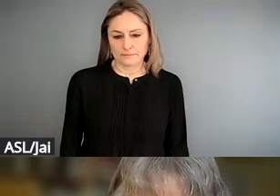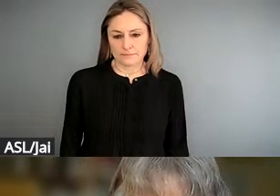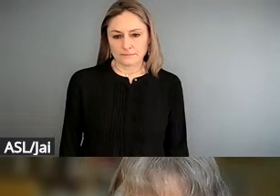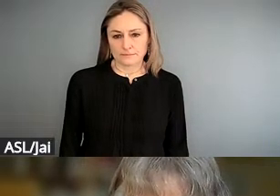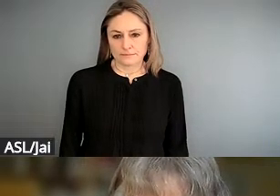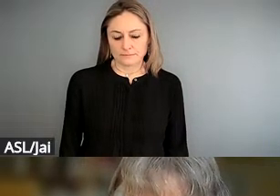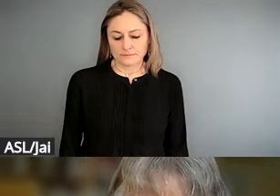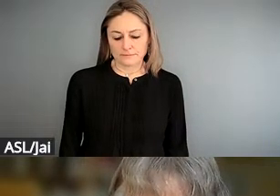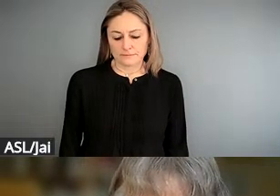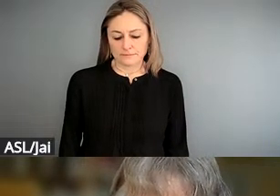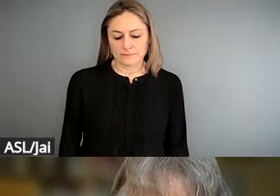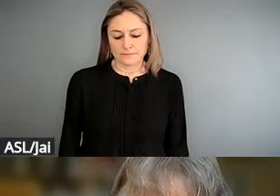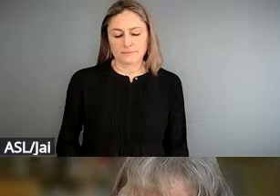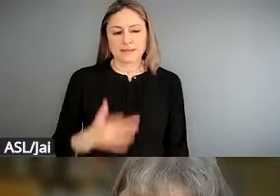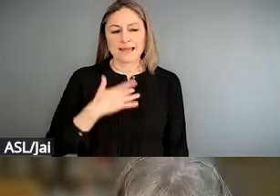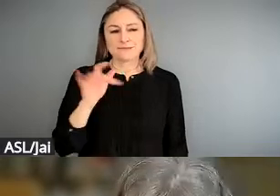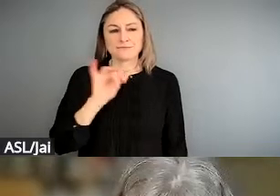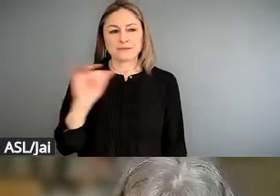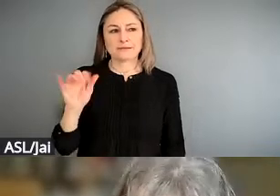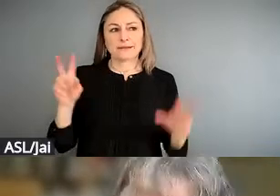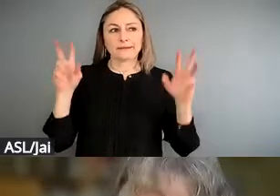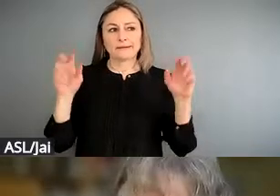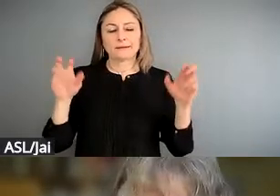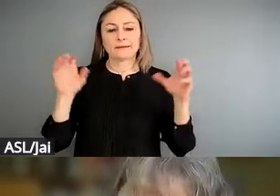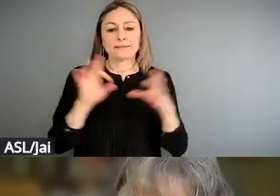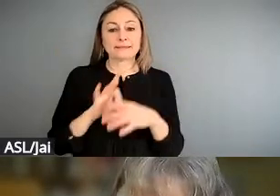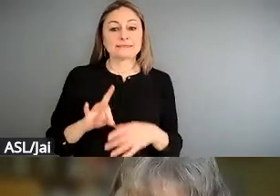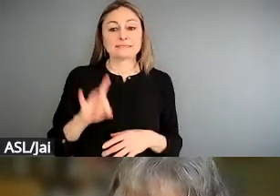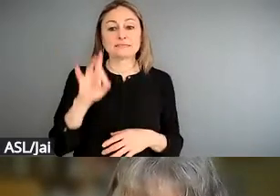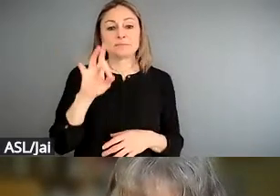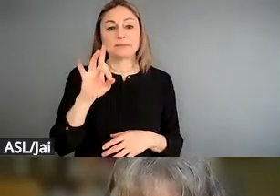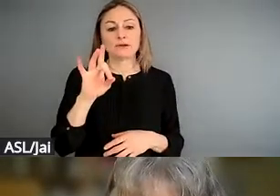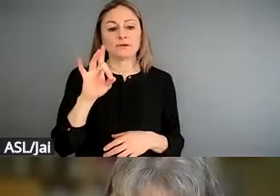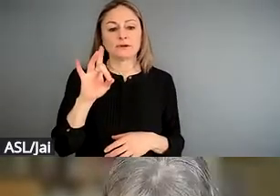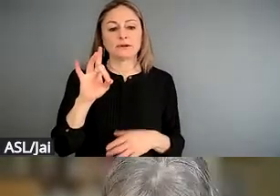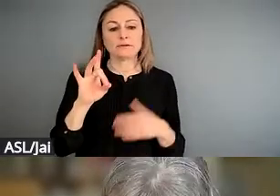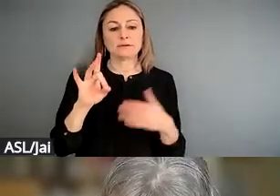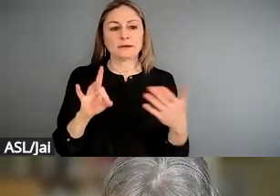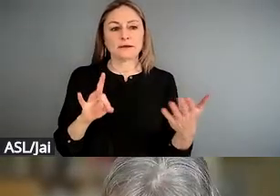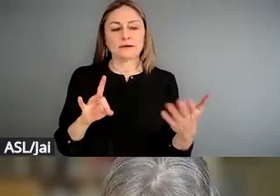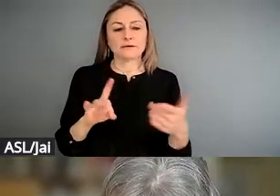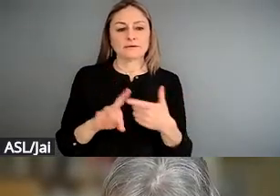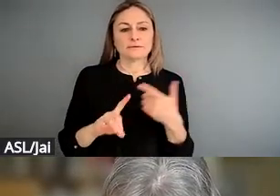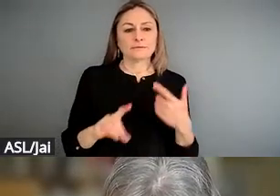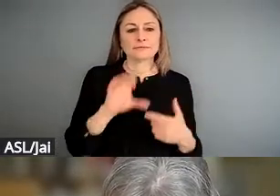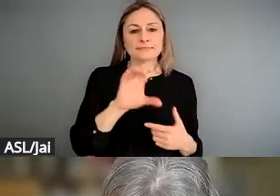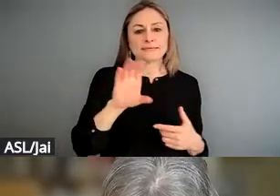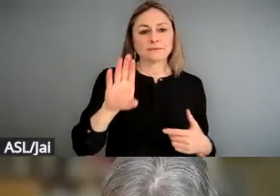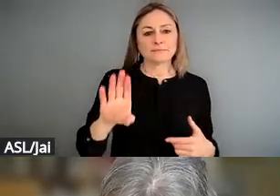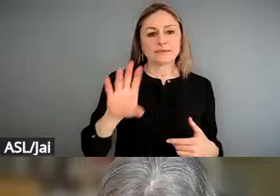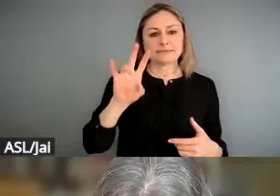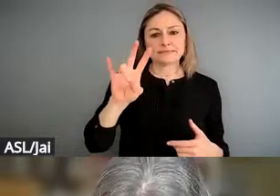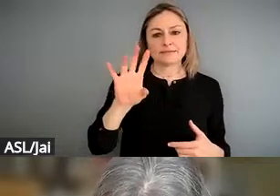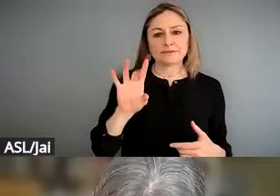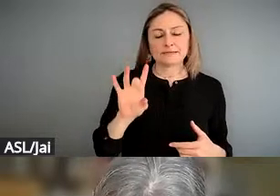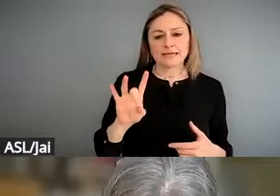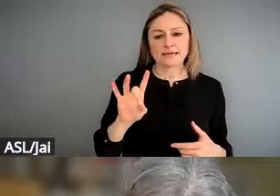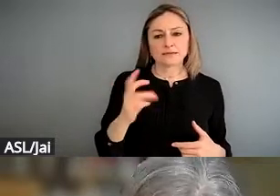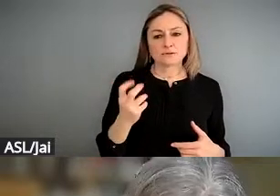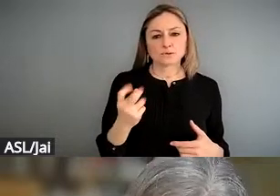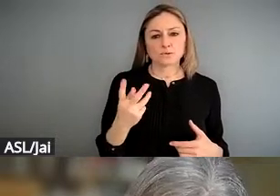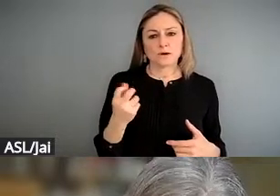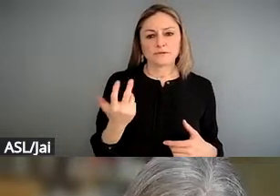I feel like the spirit of CB 7, 8, 12, and